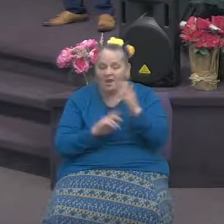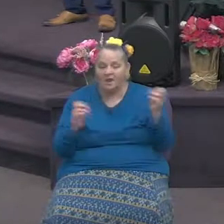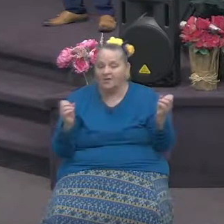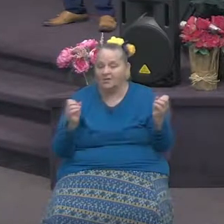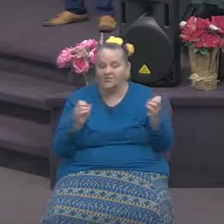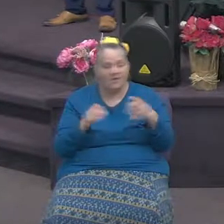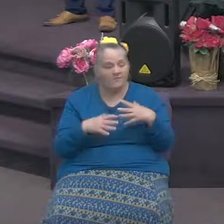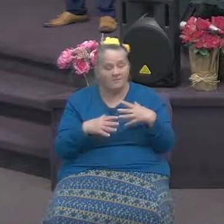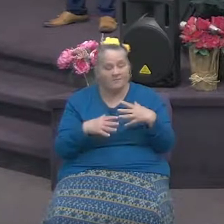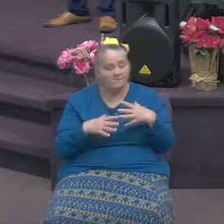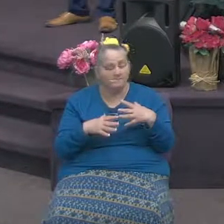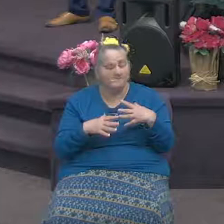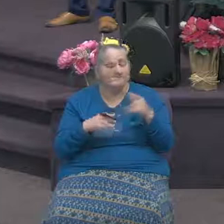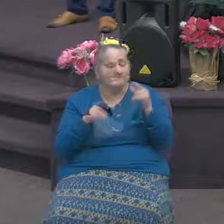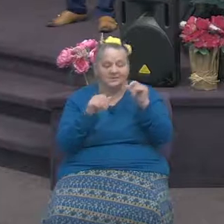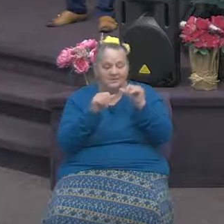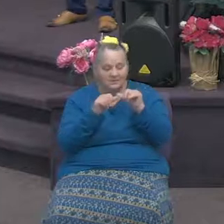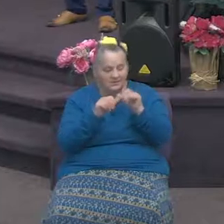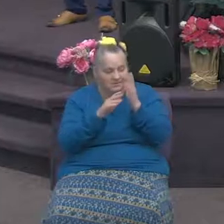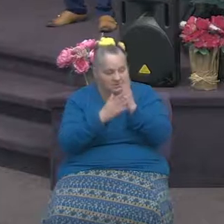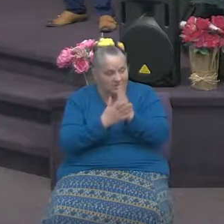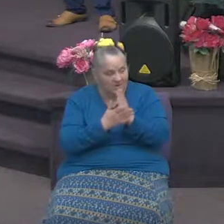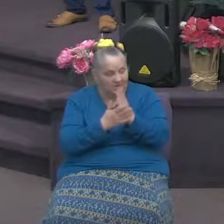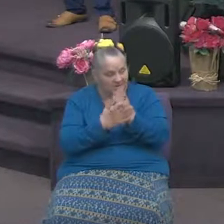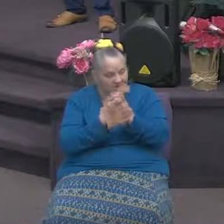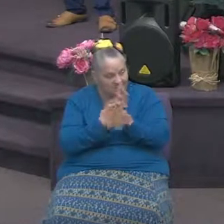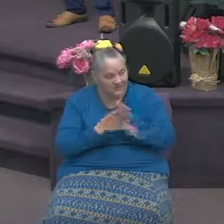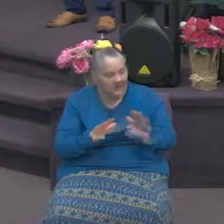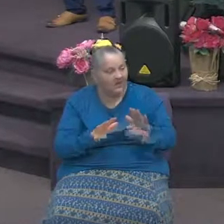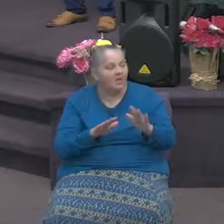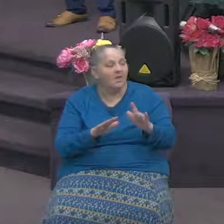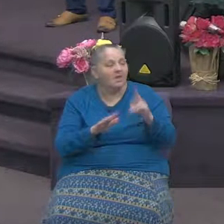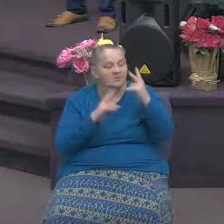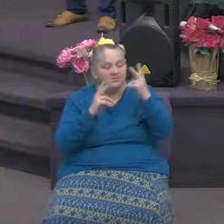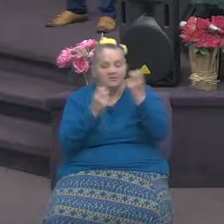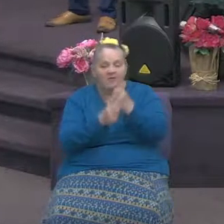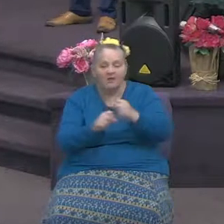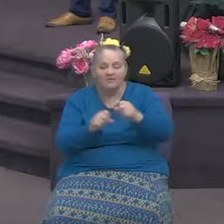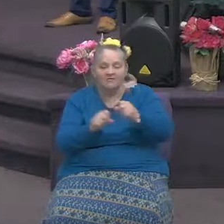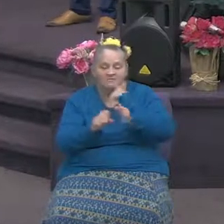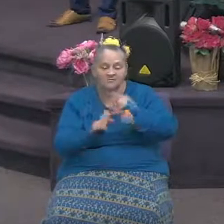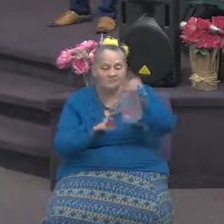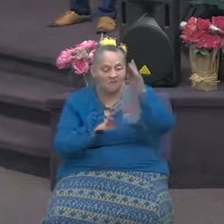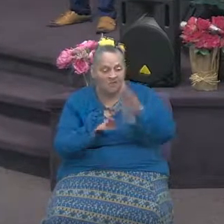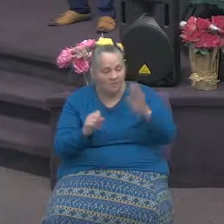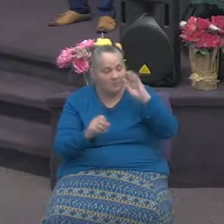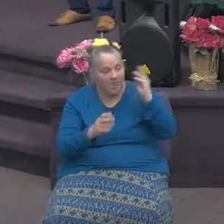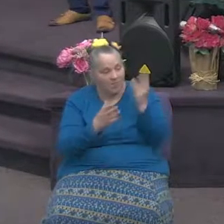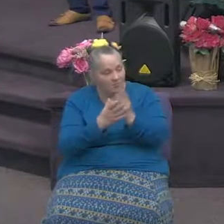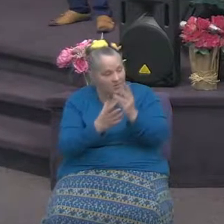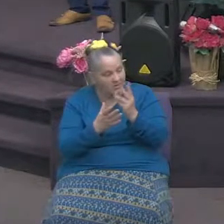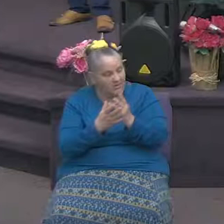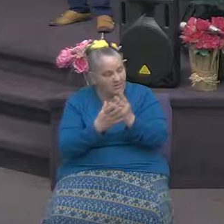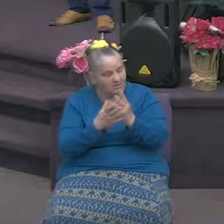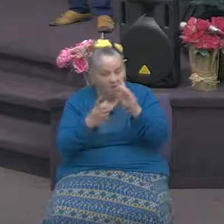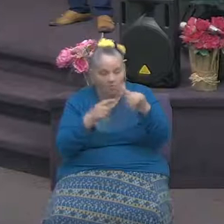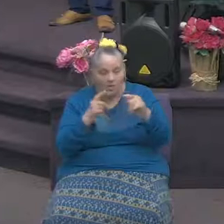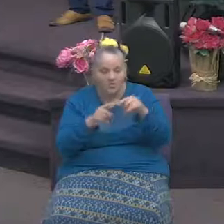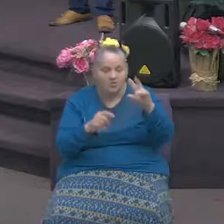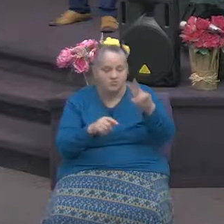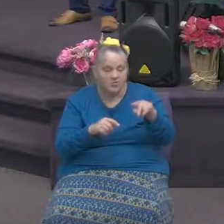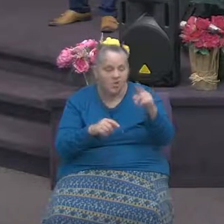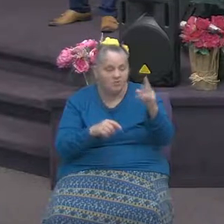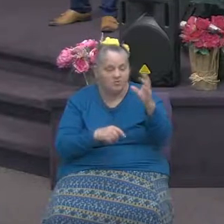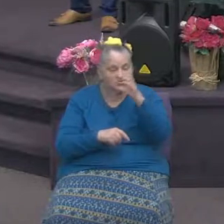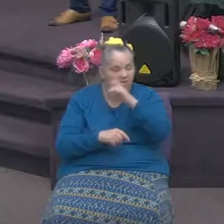not, be still and see the salvation of your God. I have told you, you are my witnesses when there was no